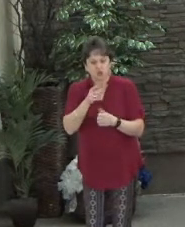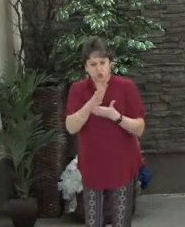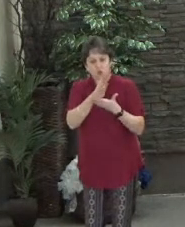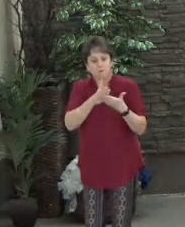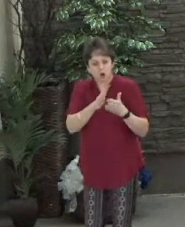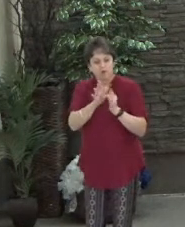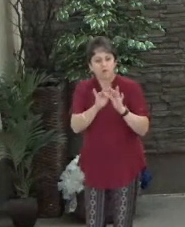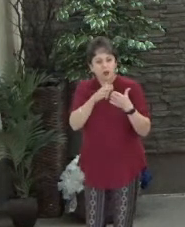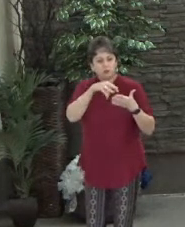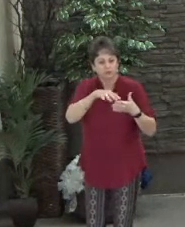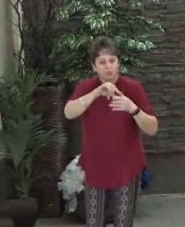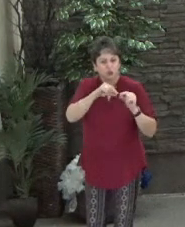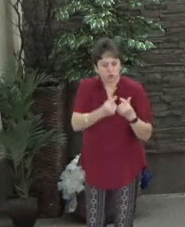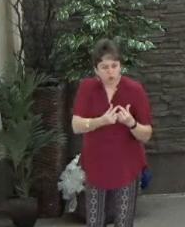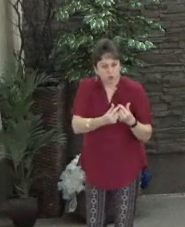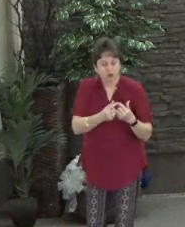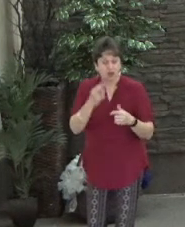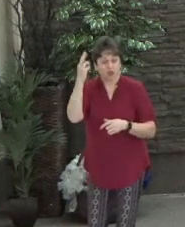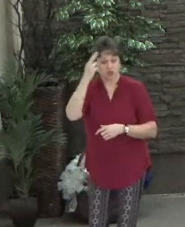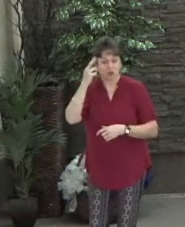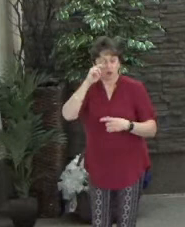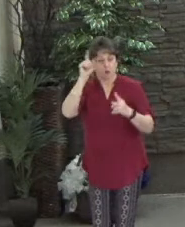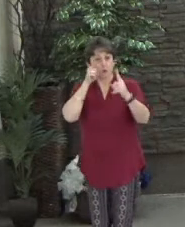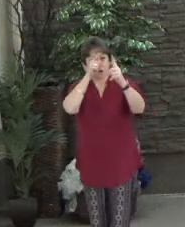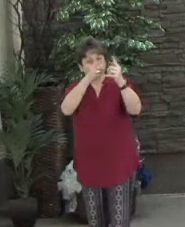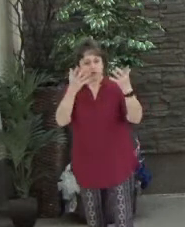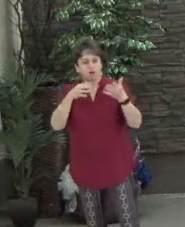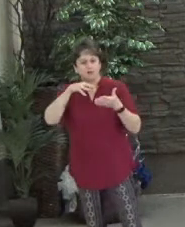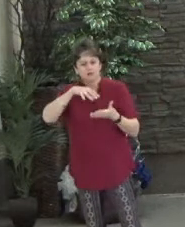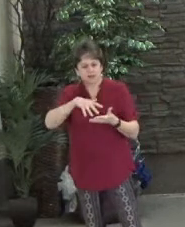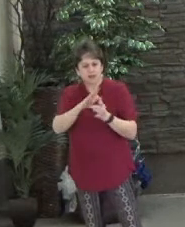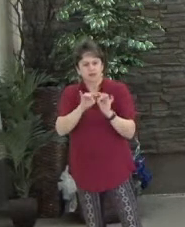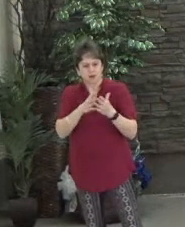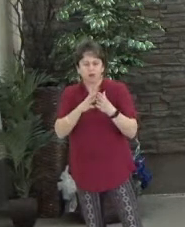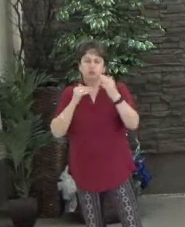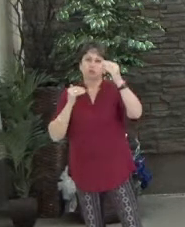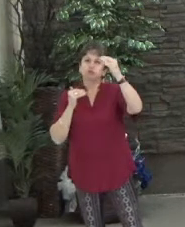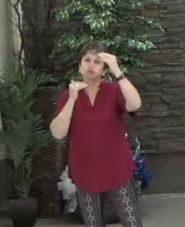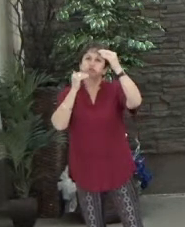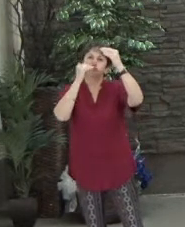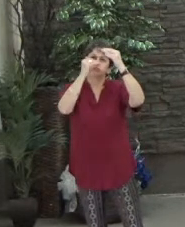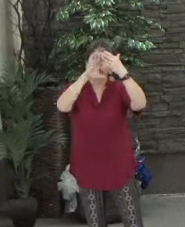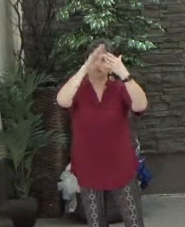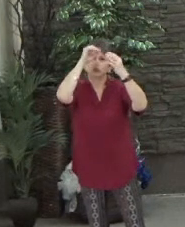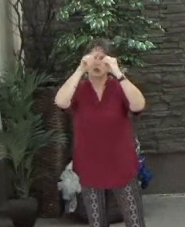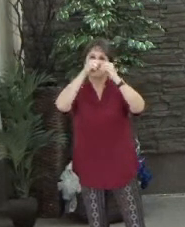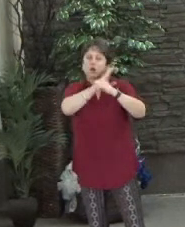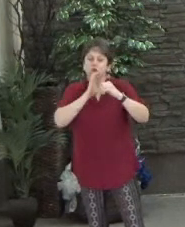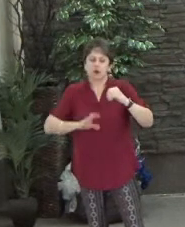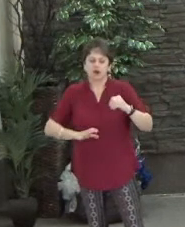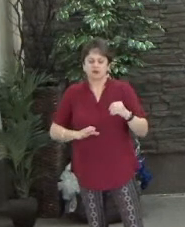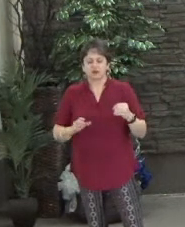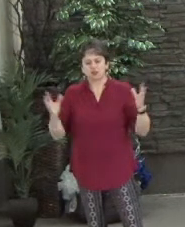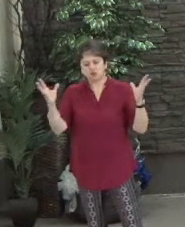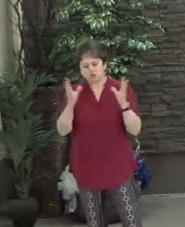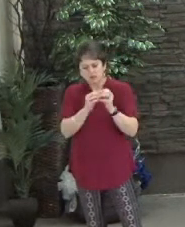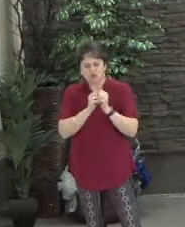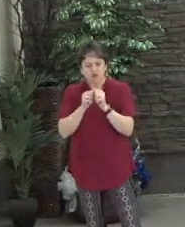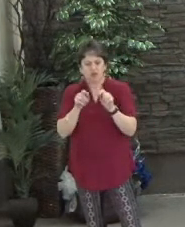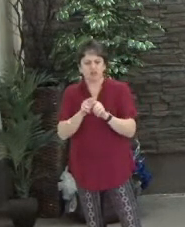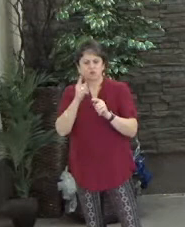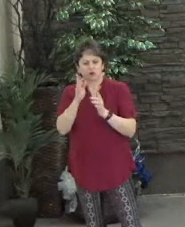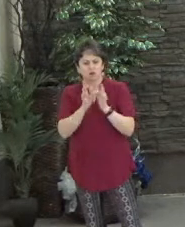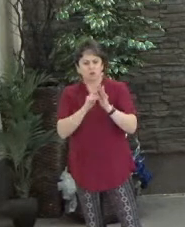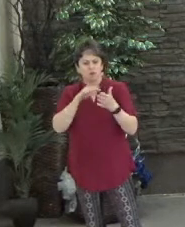a Bible study group whose purpose is to study the Bible to draw nearer to Christ. And so you come together as part of one of